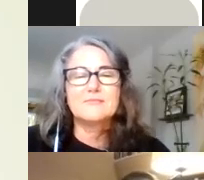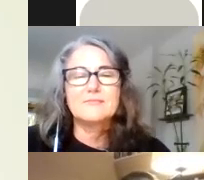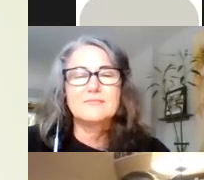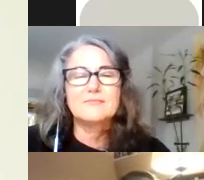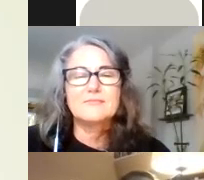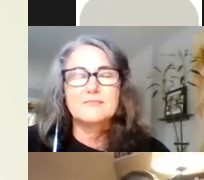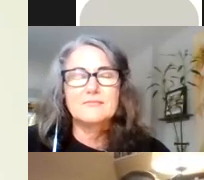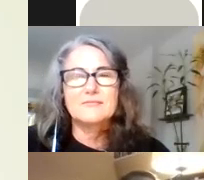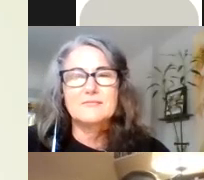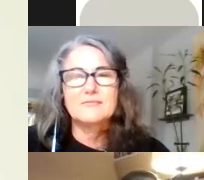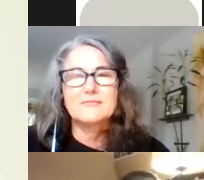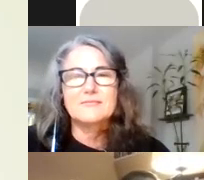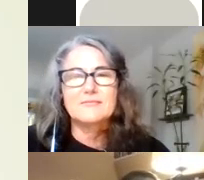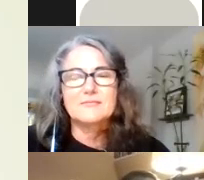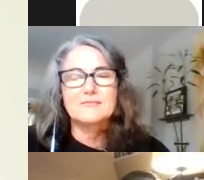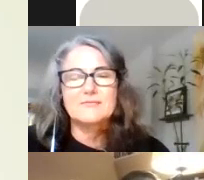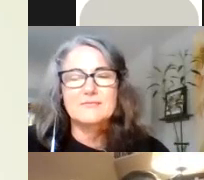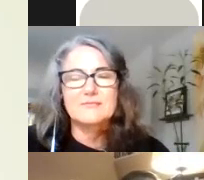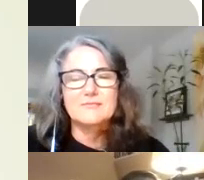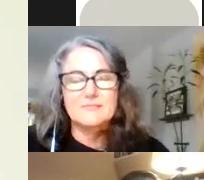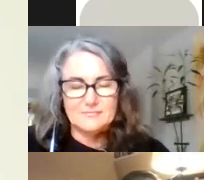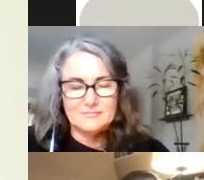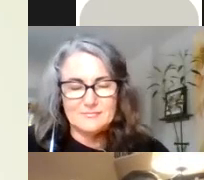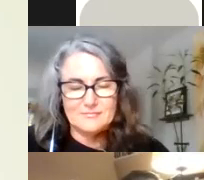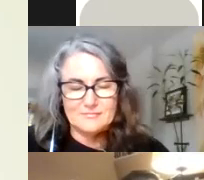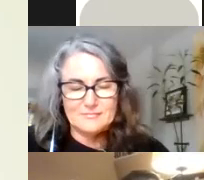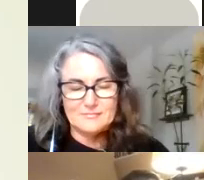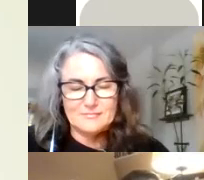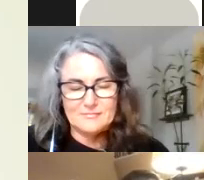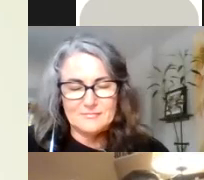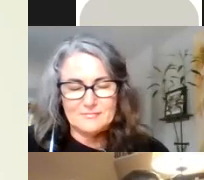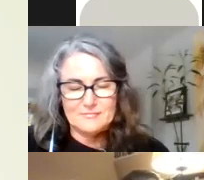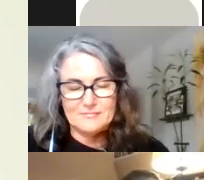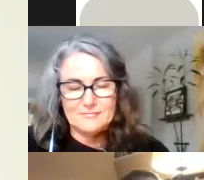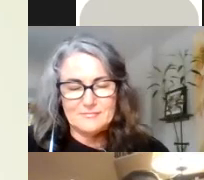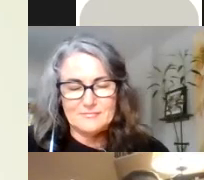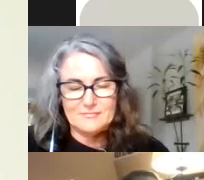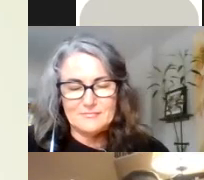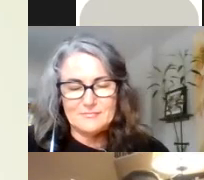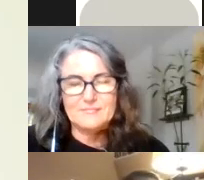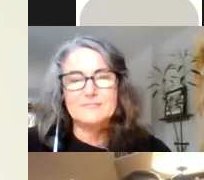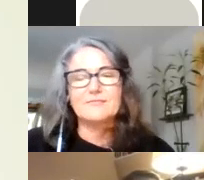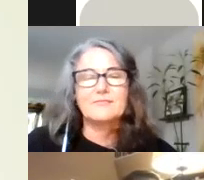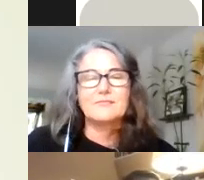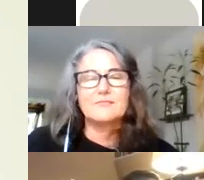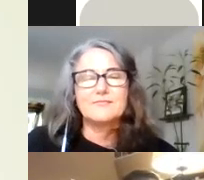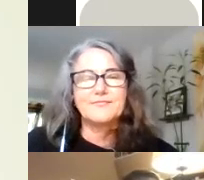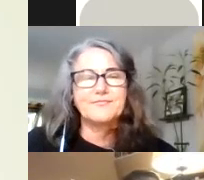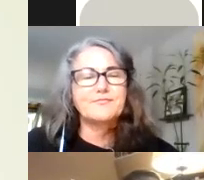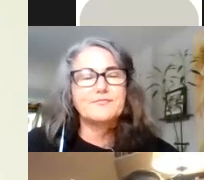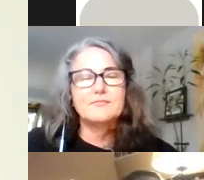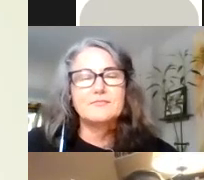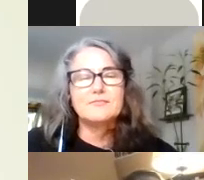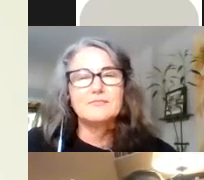and helping to provide medical care with a team in